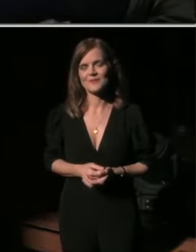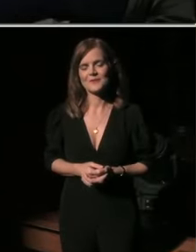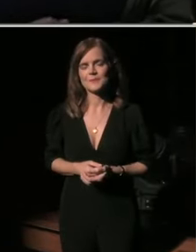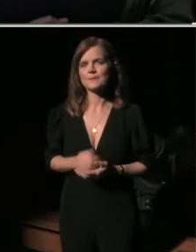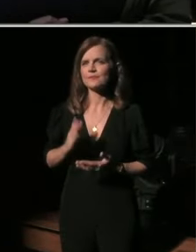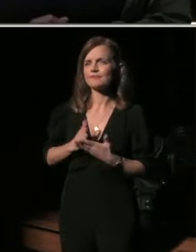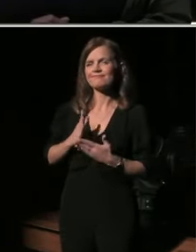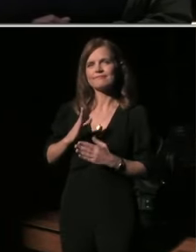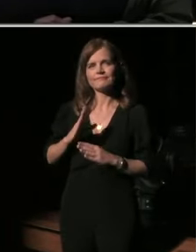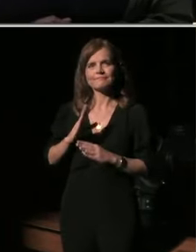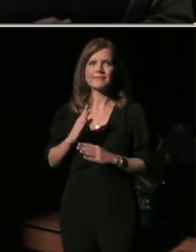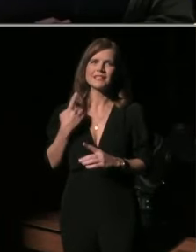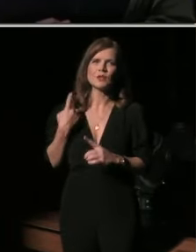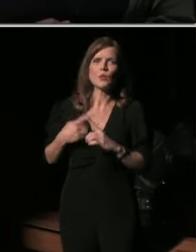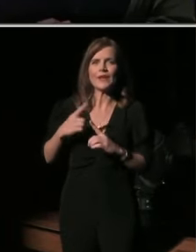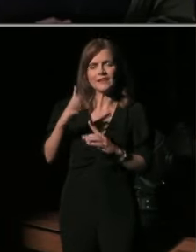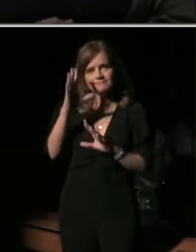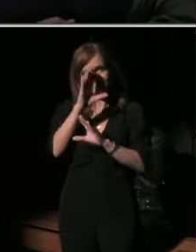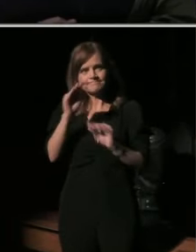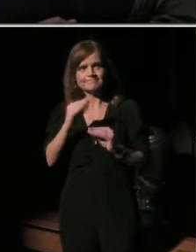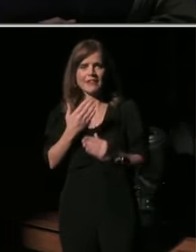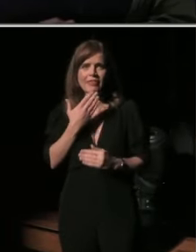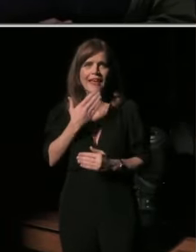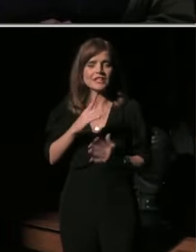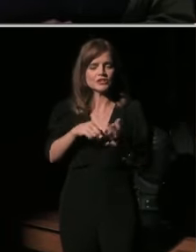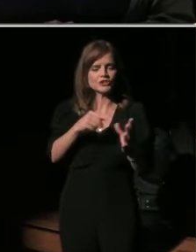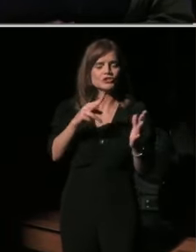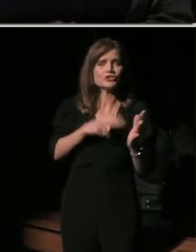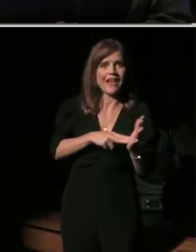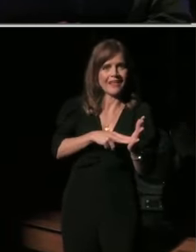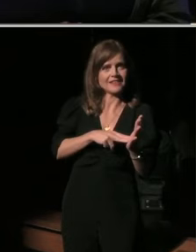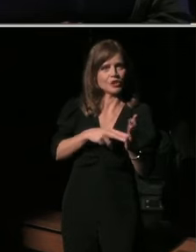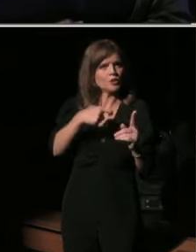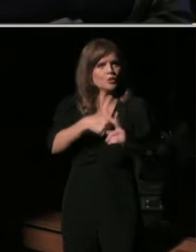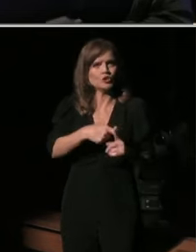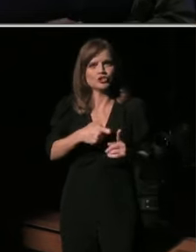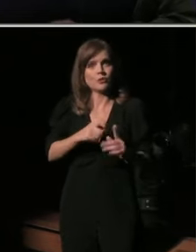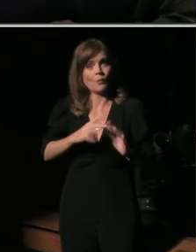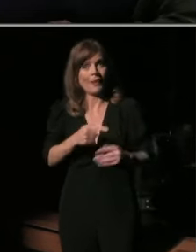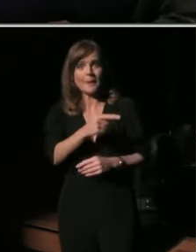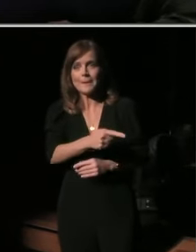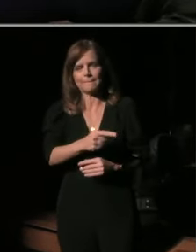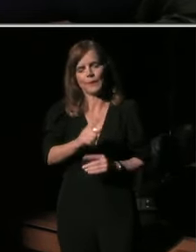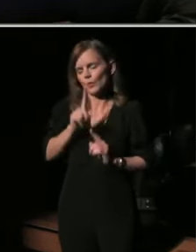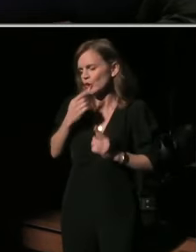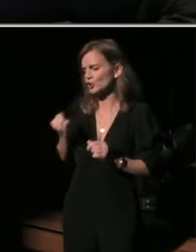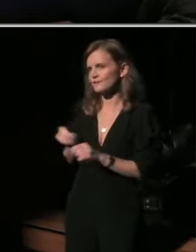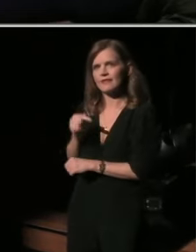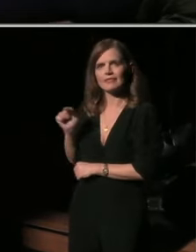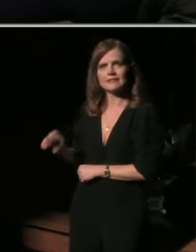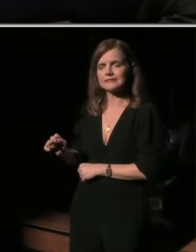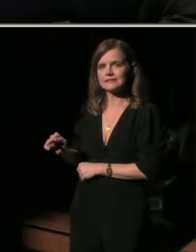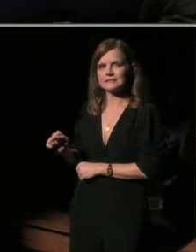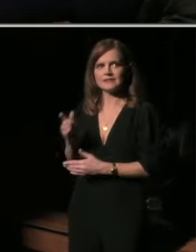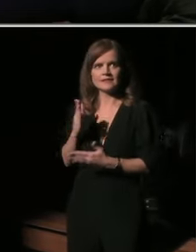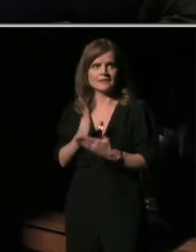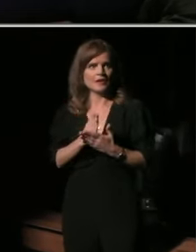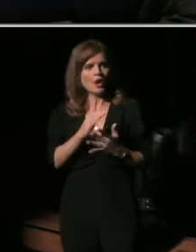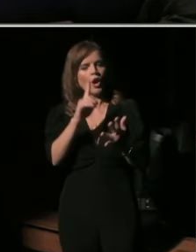But just a quick special thanks to Jan, the commissioning editor. Without him, this wouldn't have happened. The